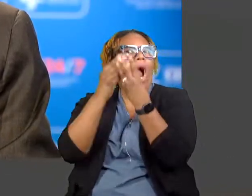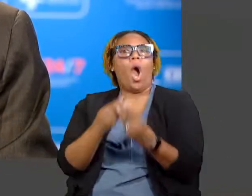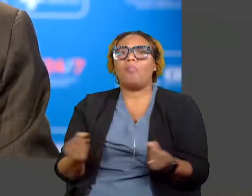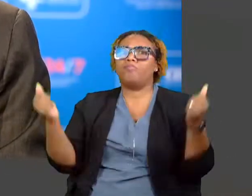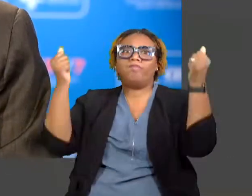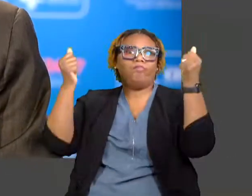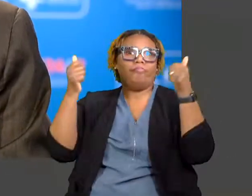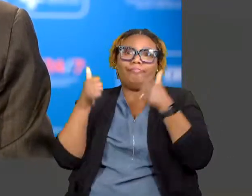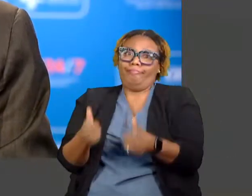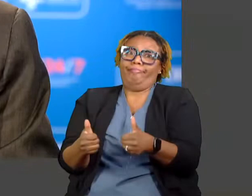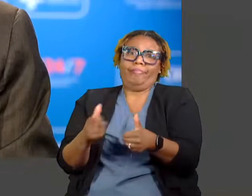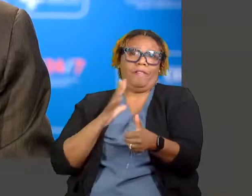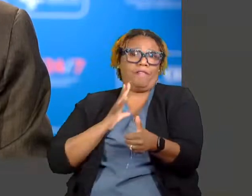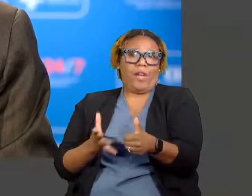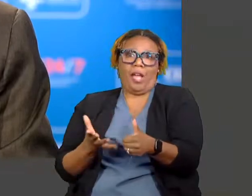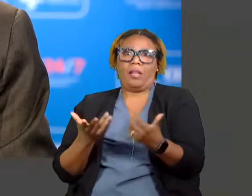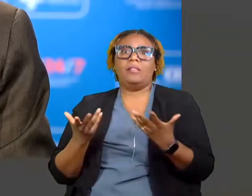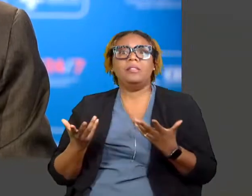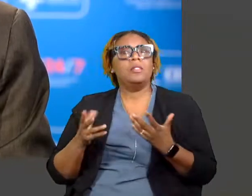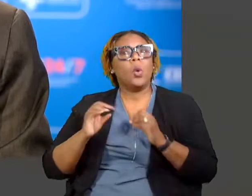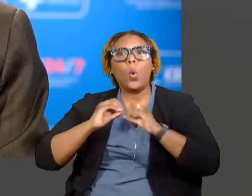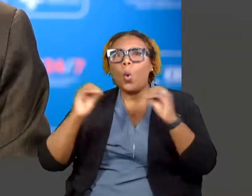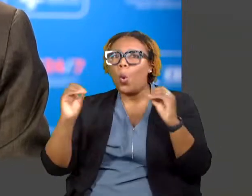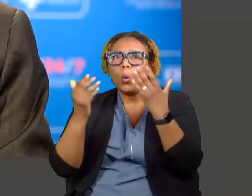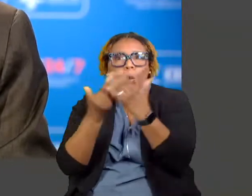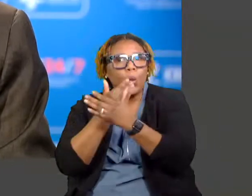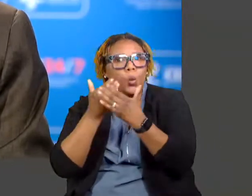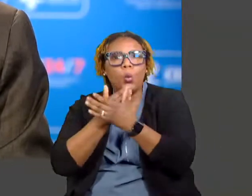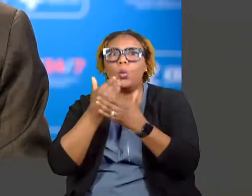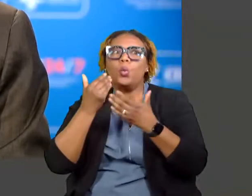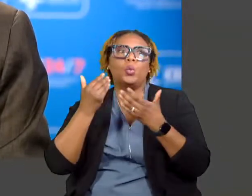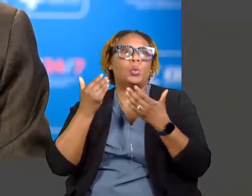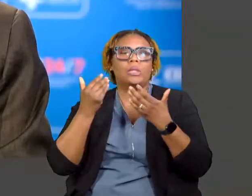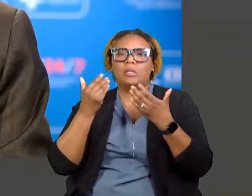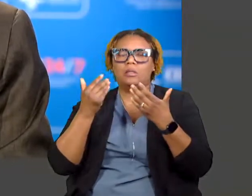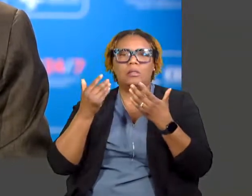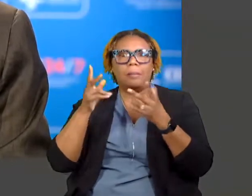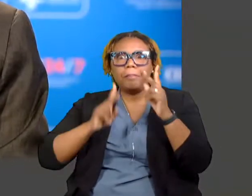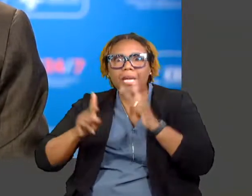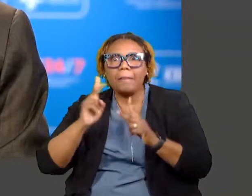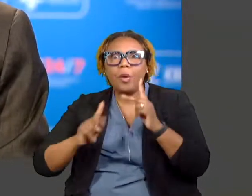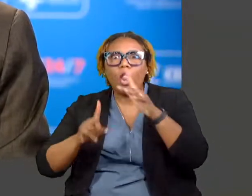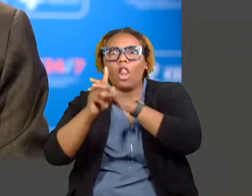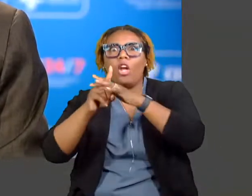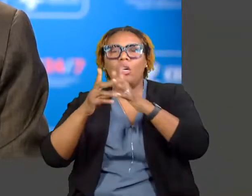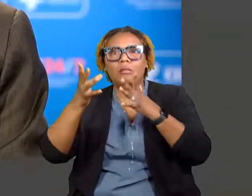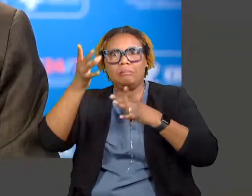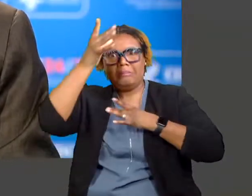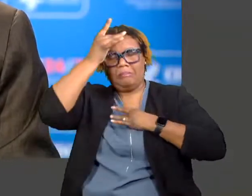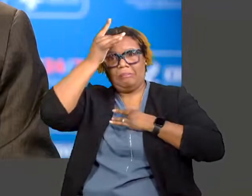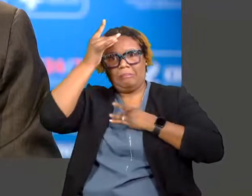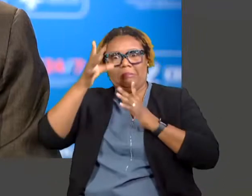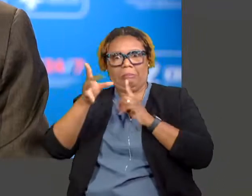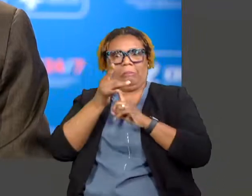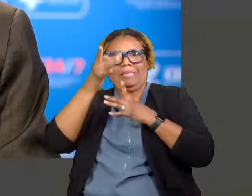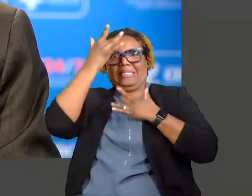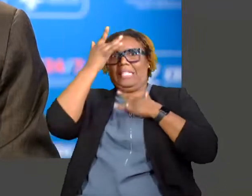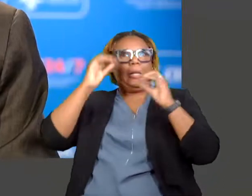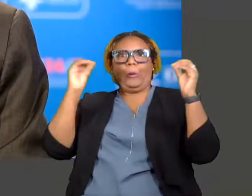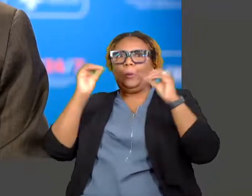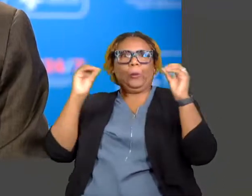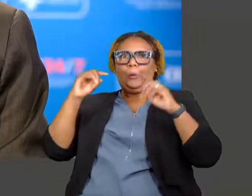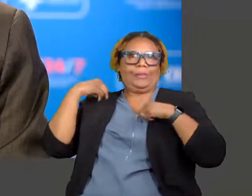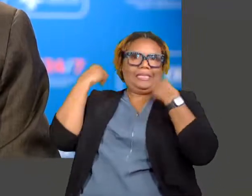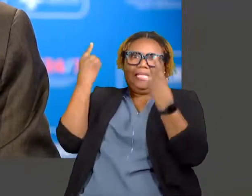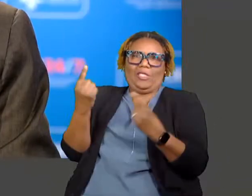recovery. There have been no new or additional human cases since this individual in Texas. And again, at